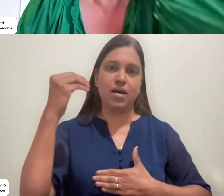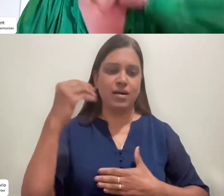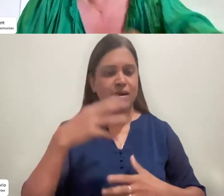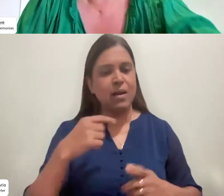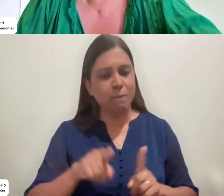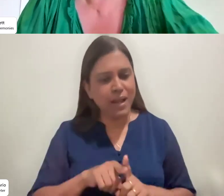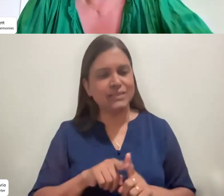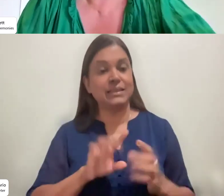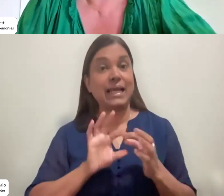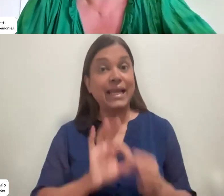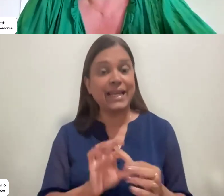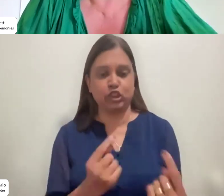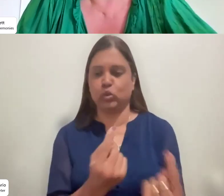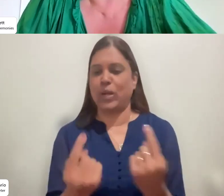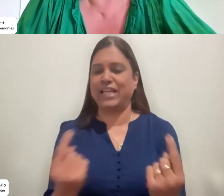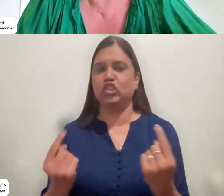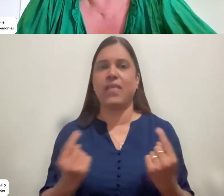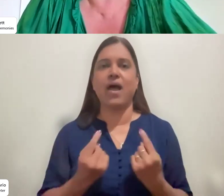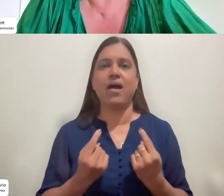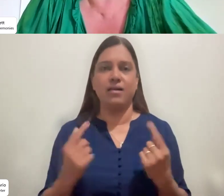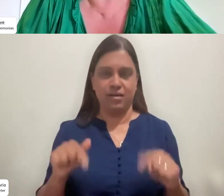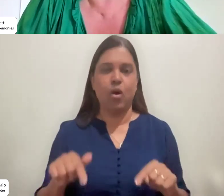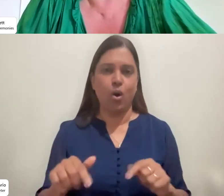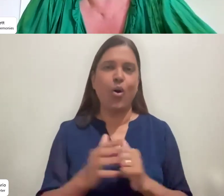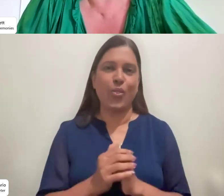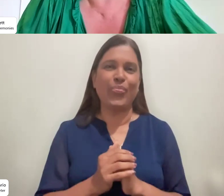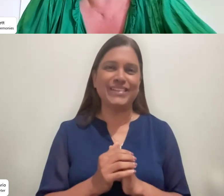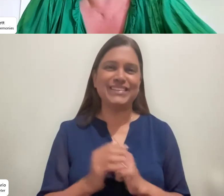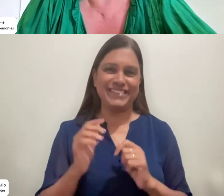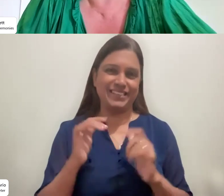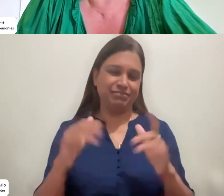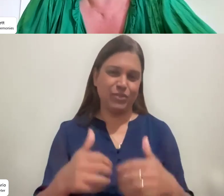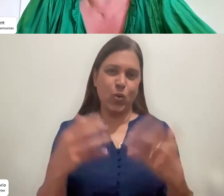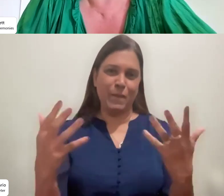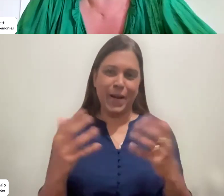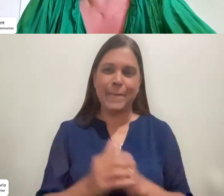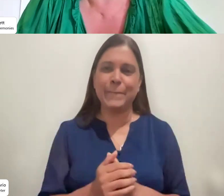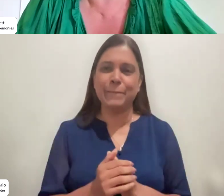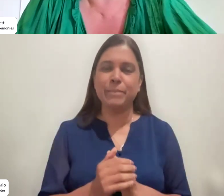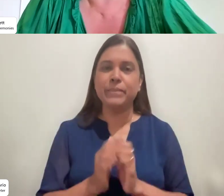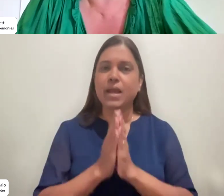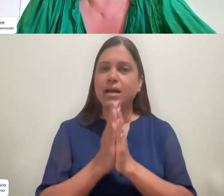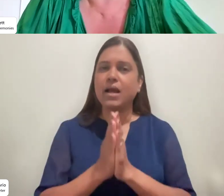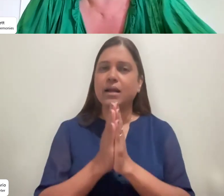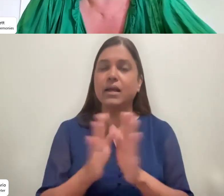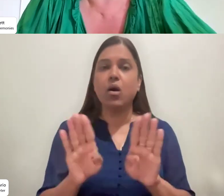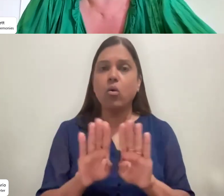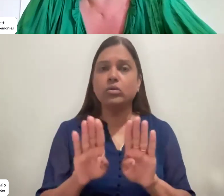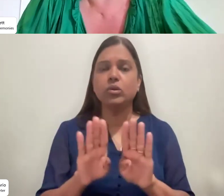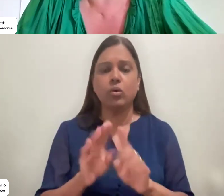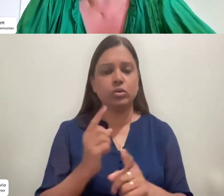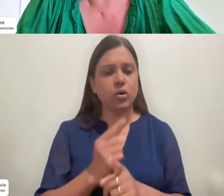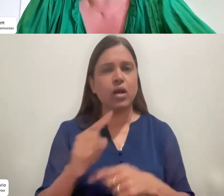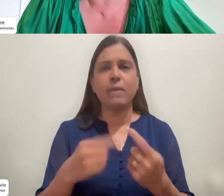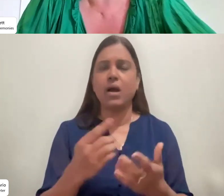this call. There's also a part in this karakia that sends out a message of love to any of your